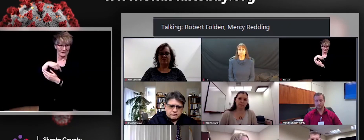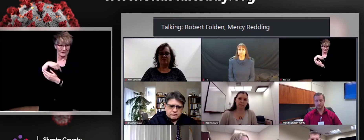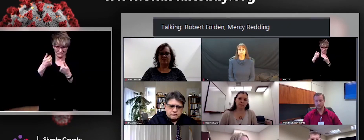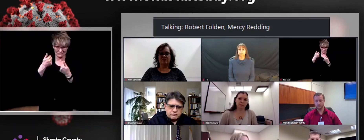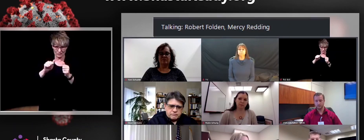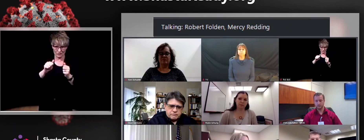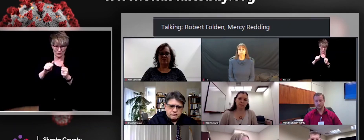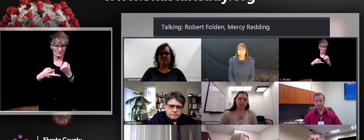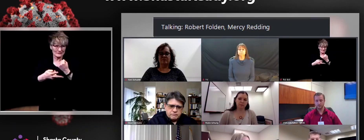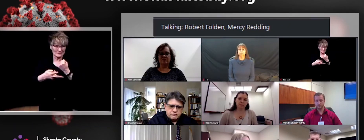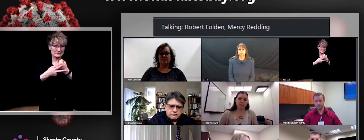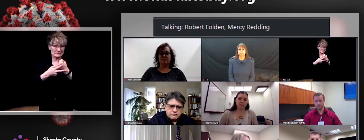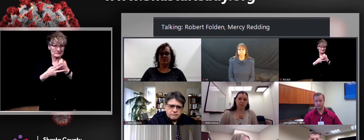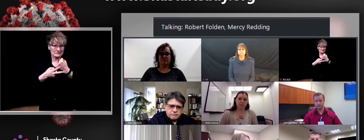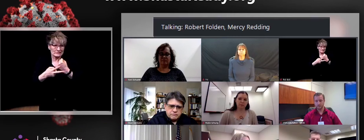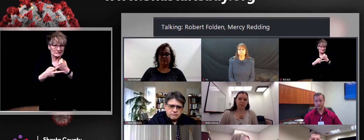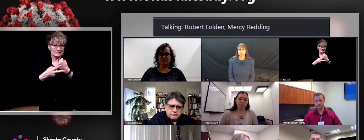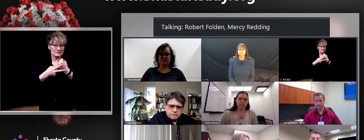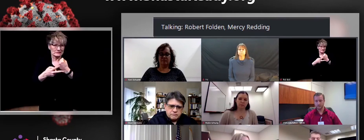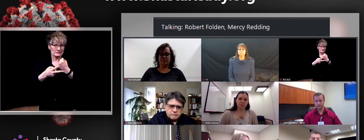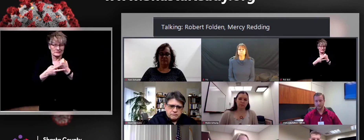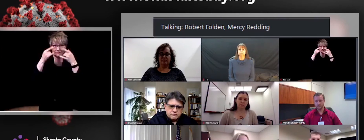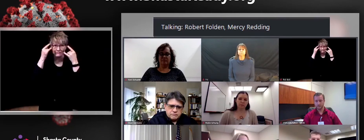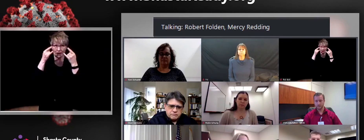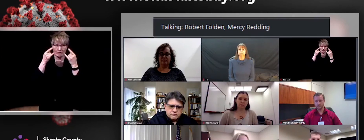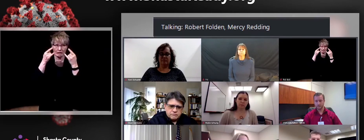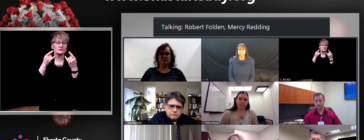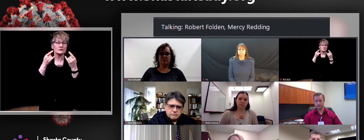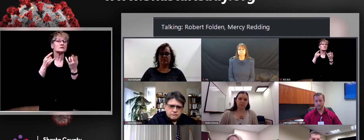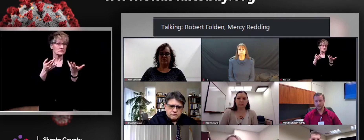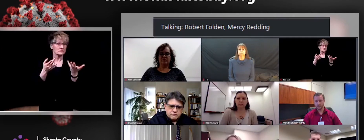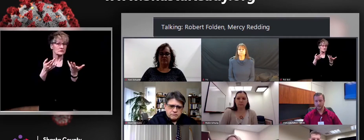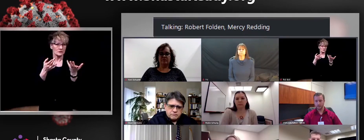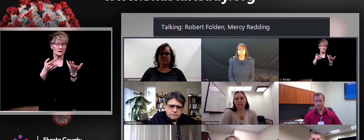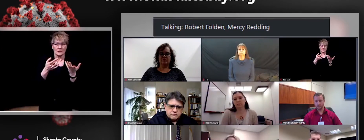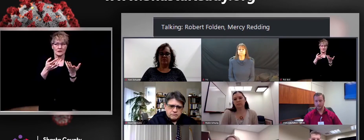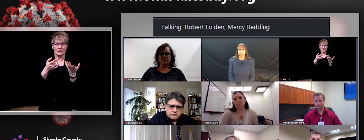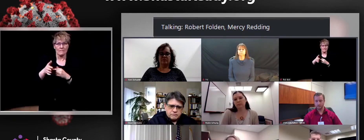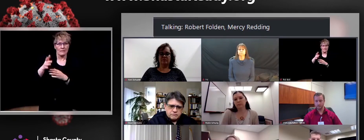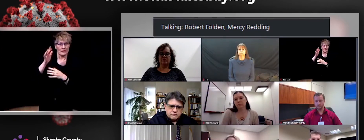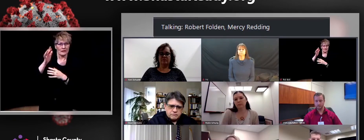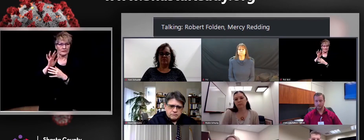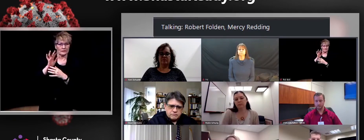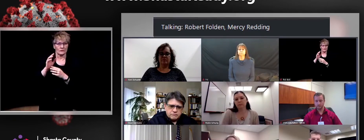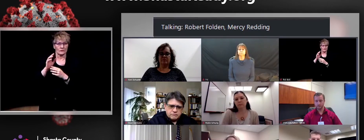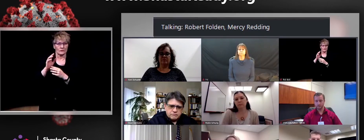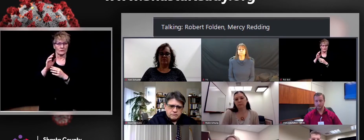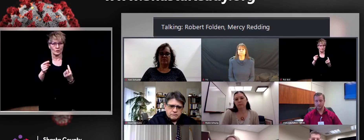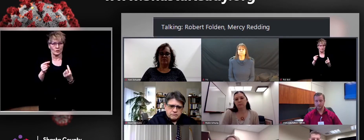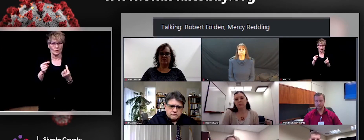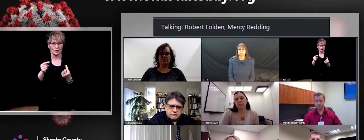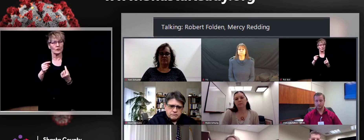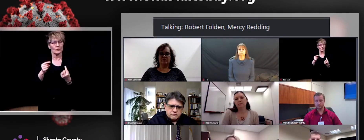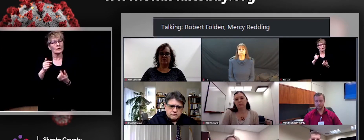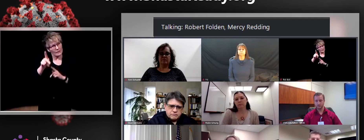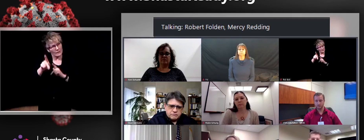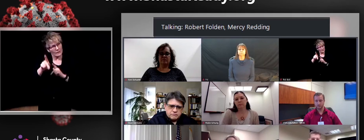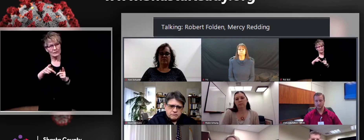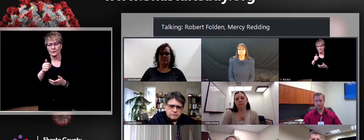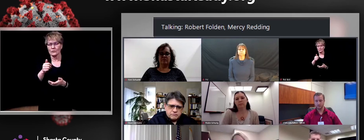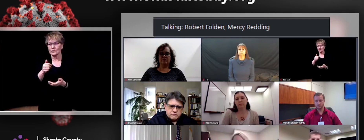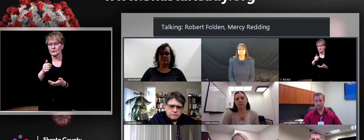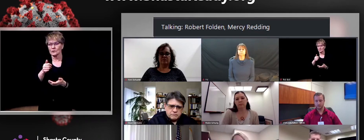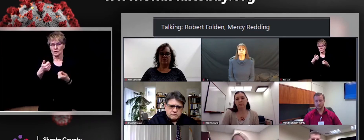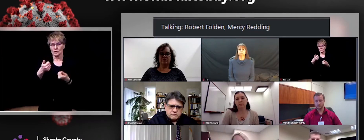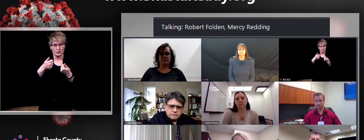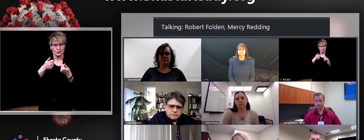surgical mask was available. It was not uncommon for folks to help in conservation of the N95s to put that